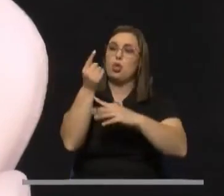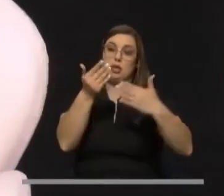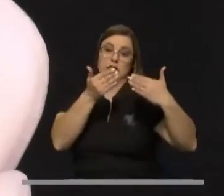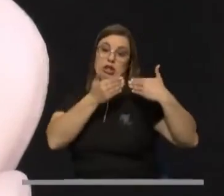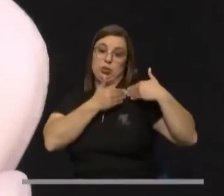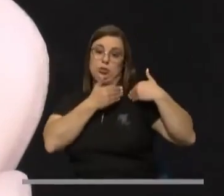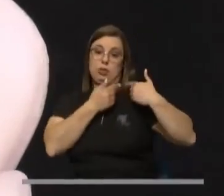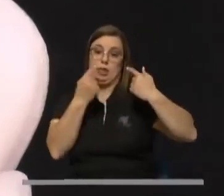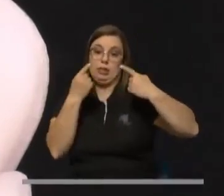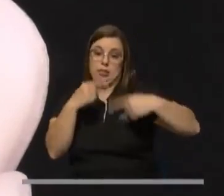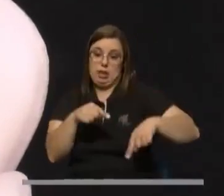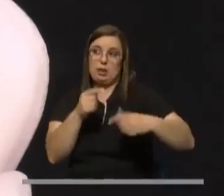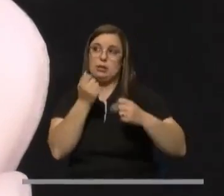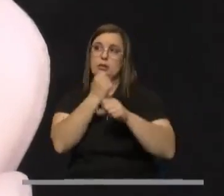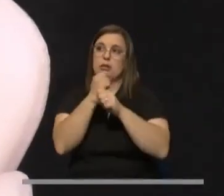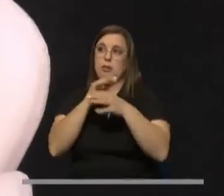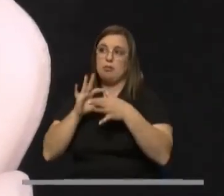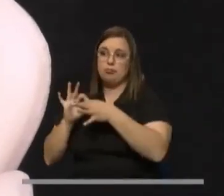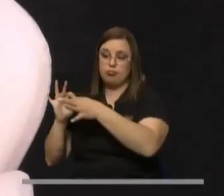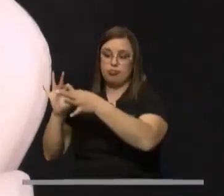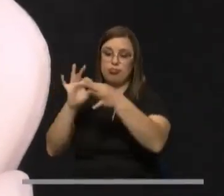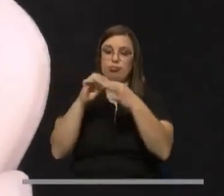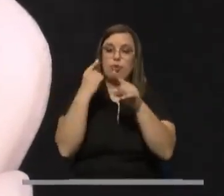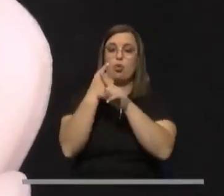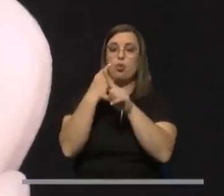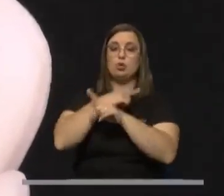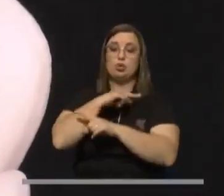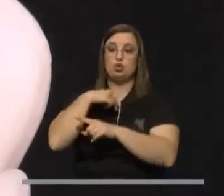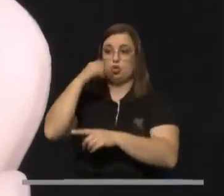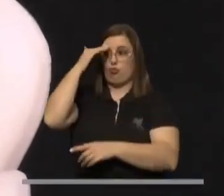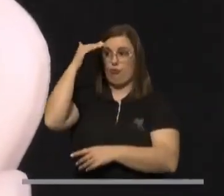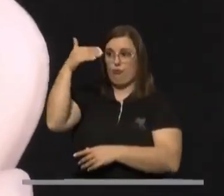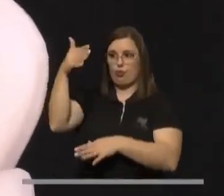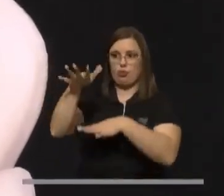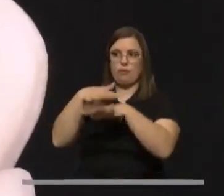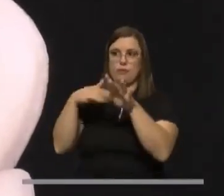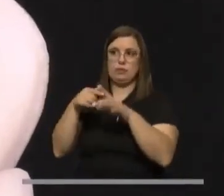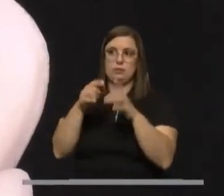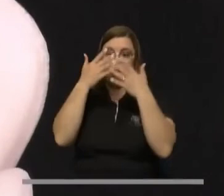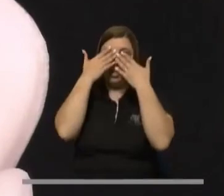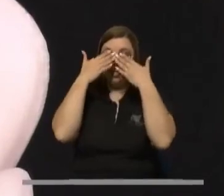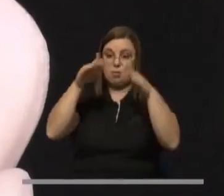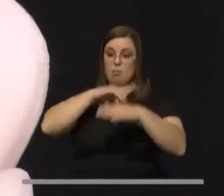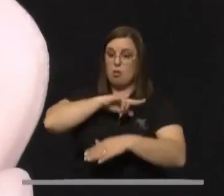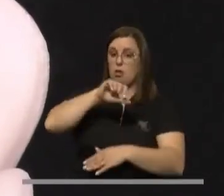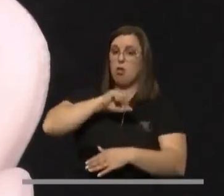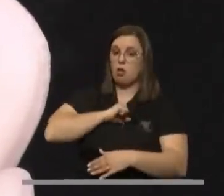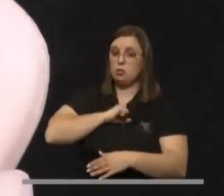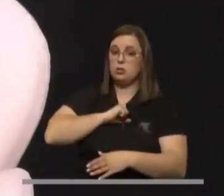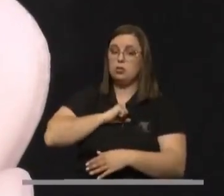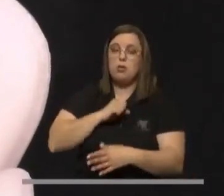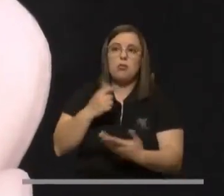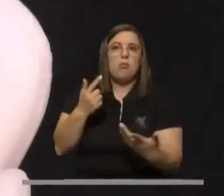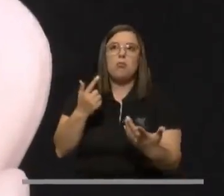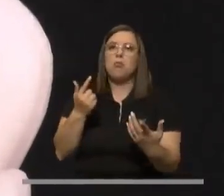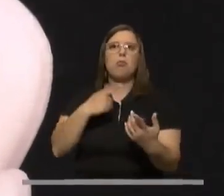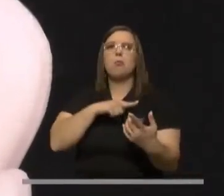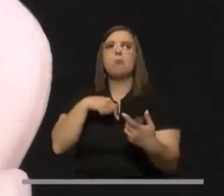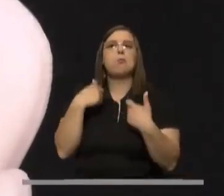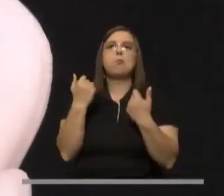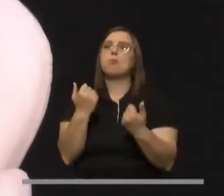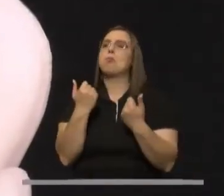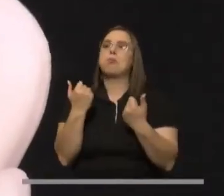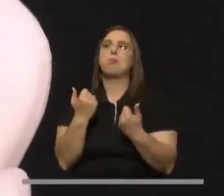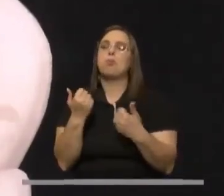citizens are all responsible and co-responsible or accountable for what's happening to our democracies in the